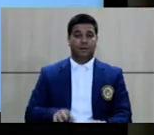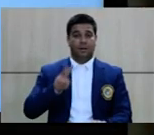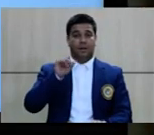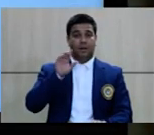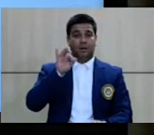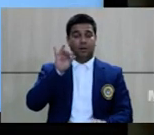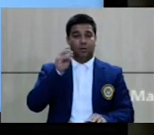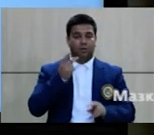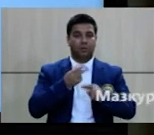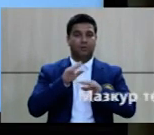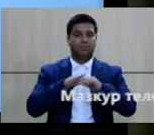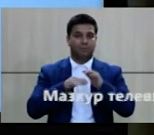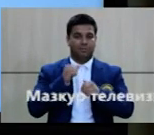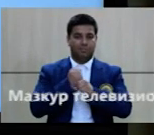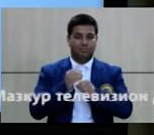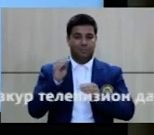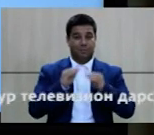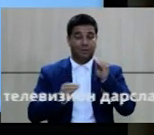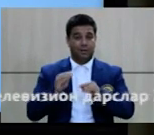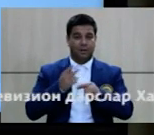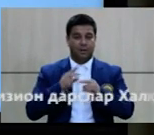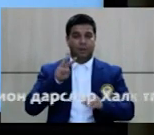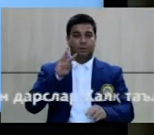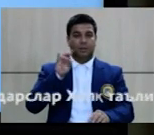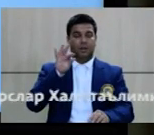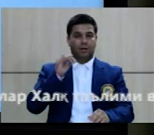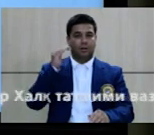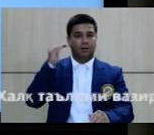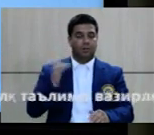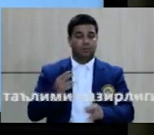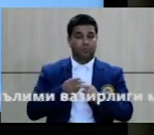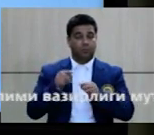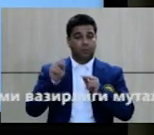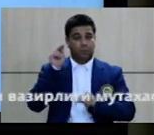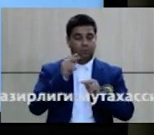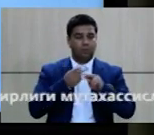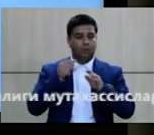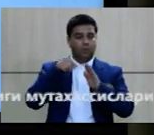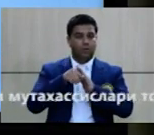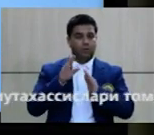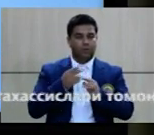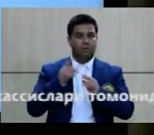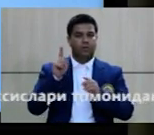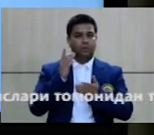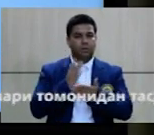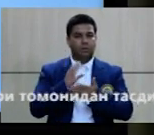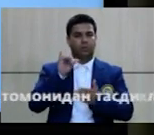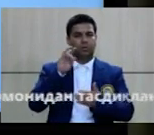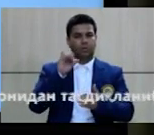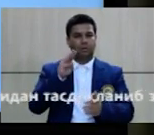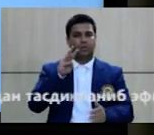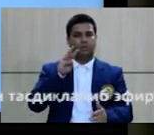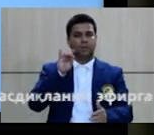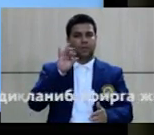Laboratoriya mashg'ulotini o'tkazishdan maqsad mineral o'g'itlarning tarkibini aniqlash, ularda bo'ladigan galogenlar, sulfatlar,